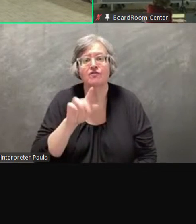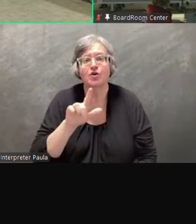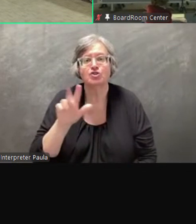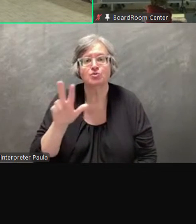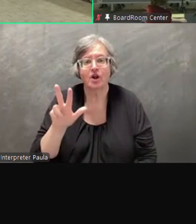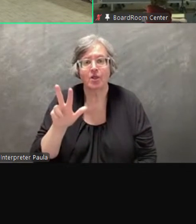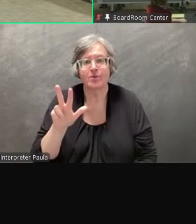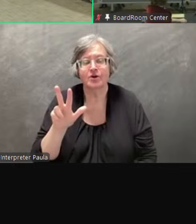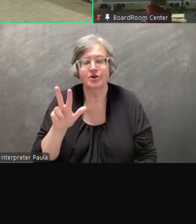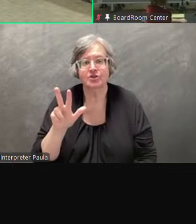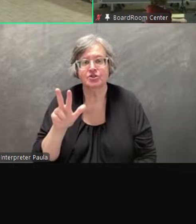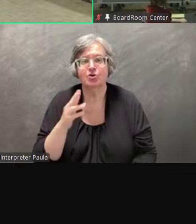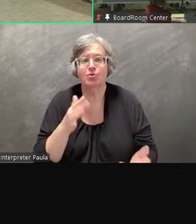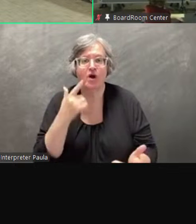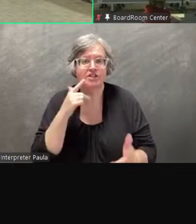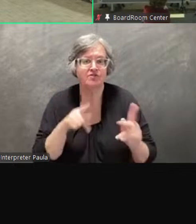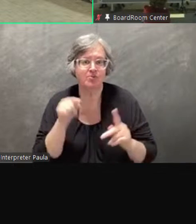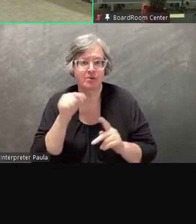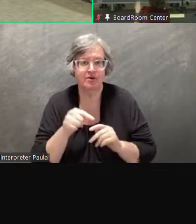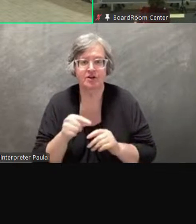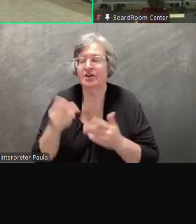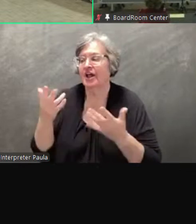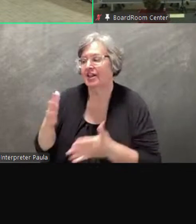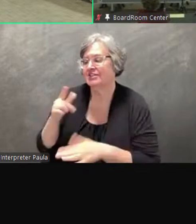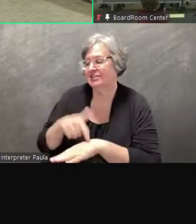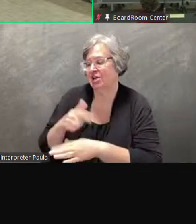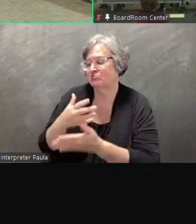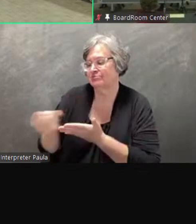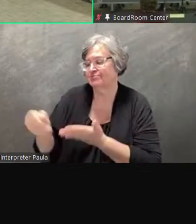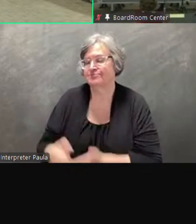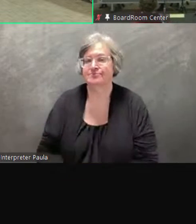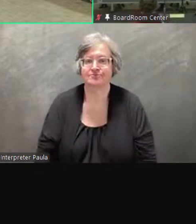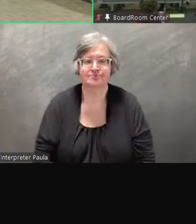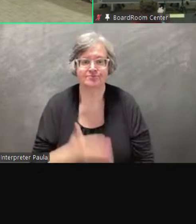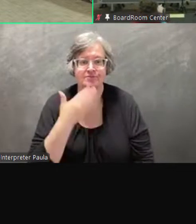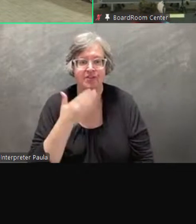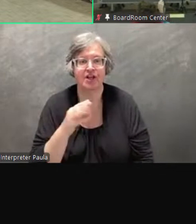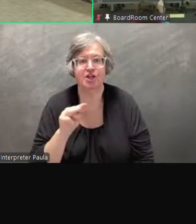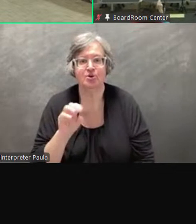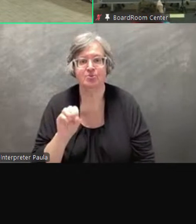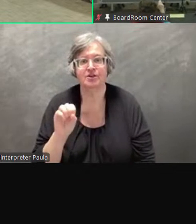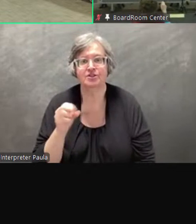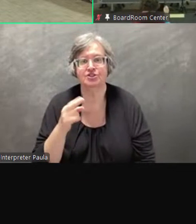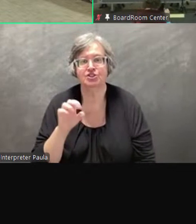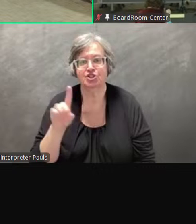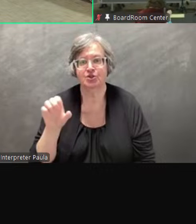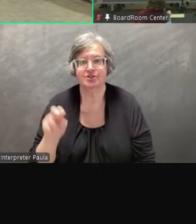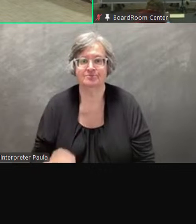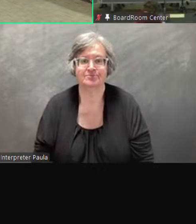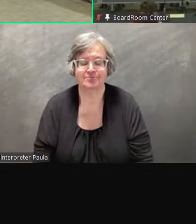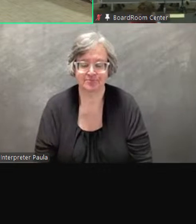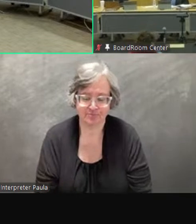has to wait for people there. And that's time. Oh, Thank you, Ms. Sheriff. oh.